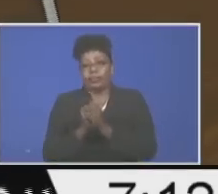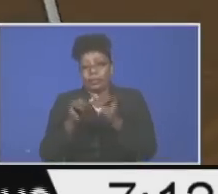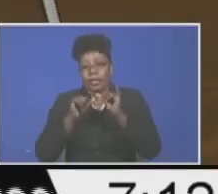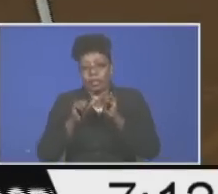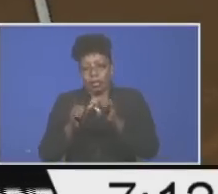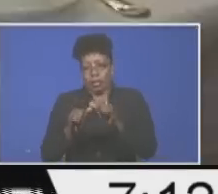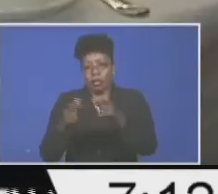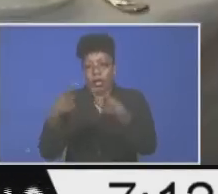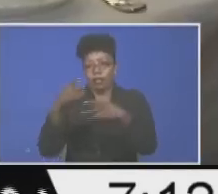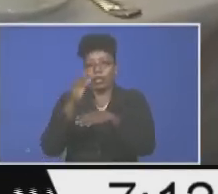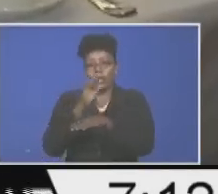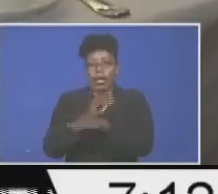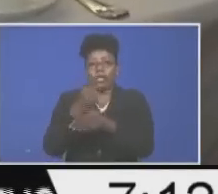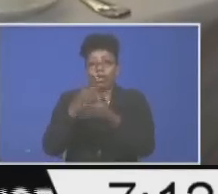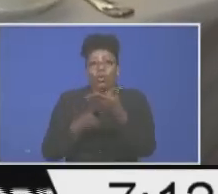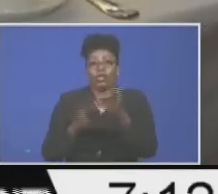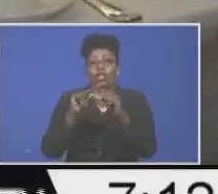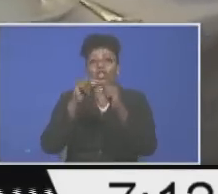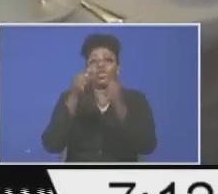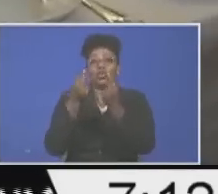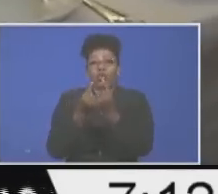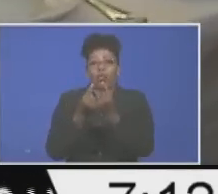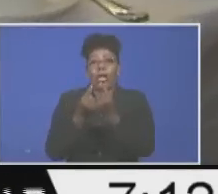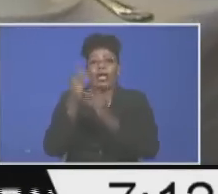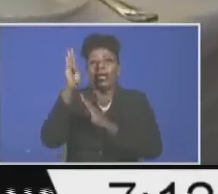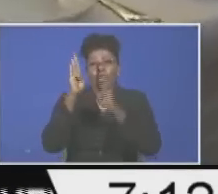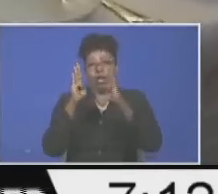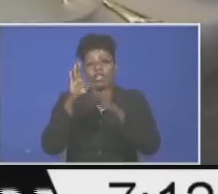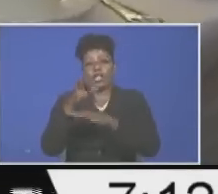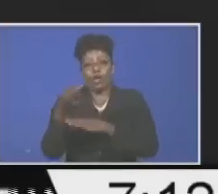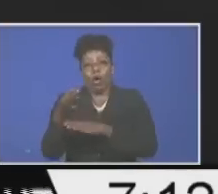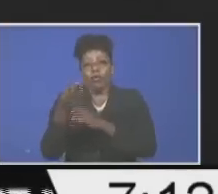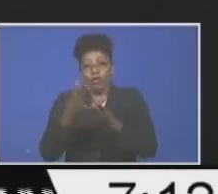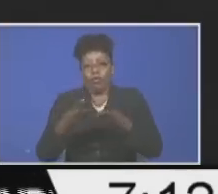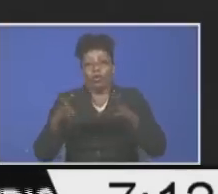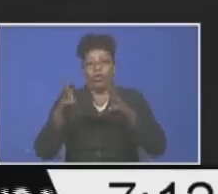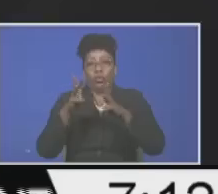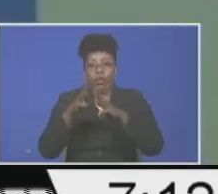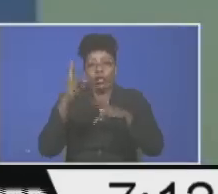Still ahead tonight, hear more about what this group is auctioning for a worthy cause.